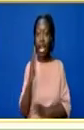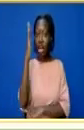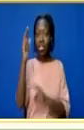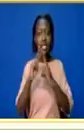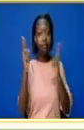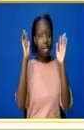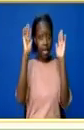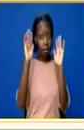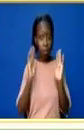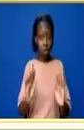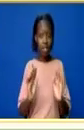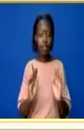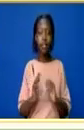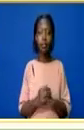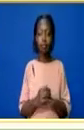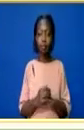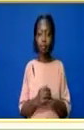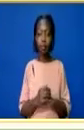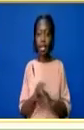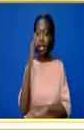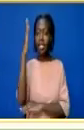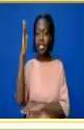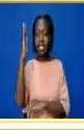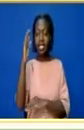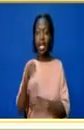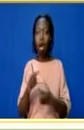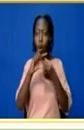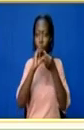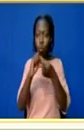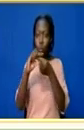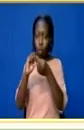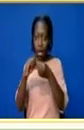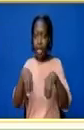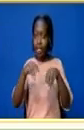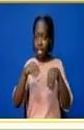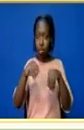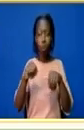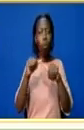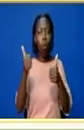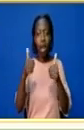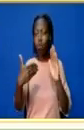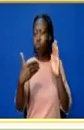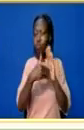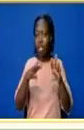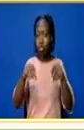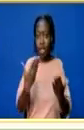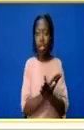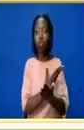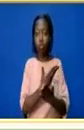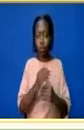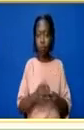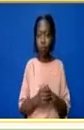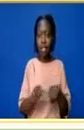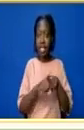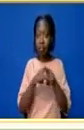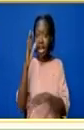Very important, yes. Very. Number one, they hold the soil firmly. Yes. Two, prevent soil erosion. Okay. Two, they are plants. They